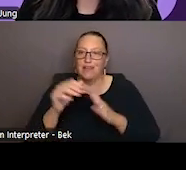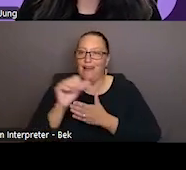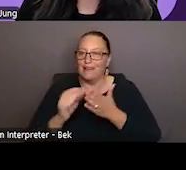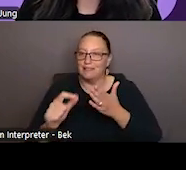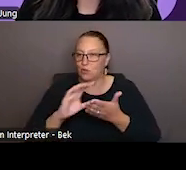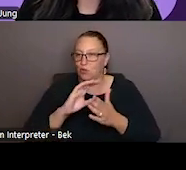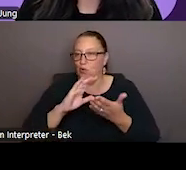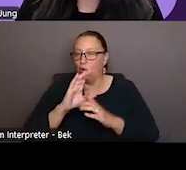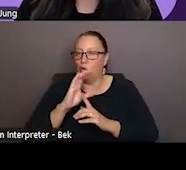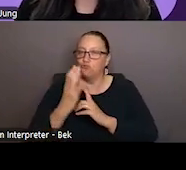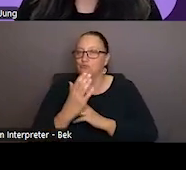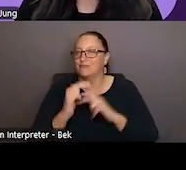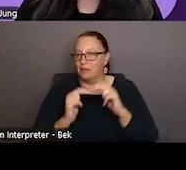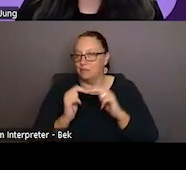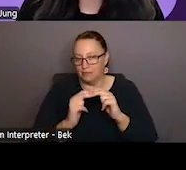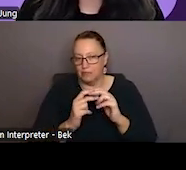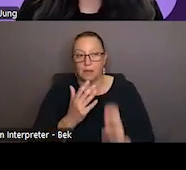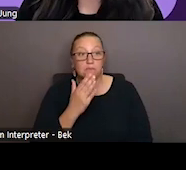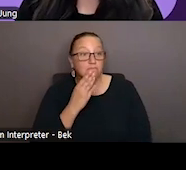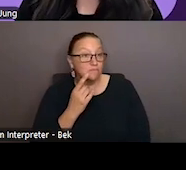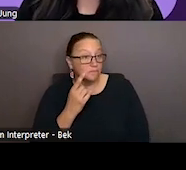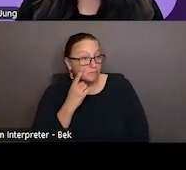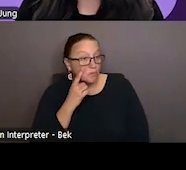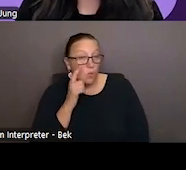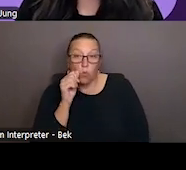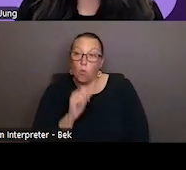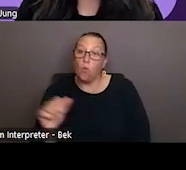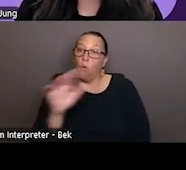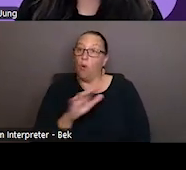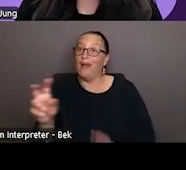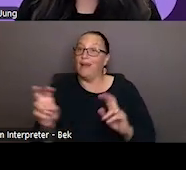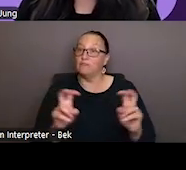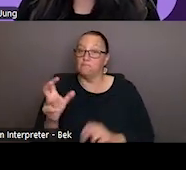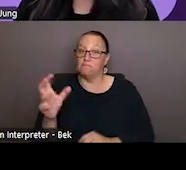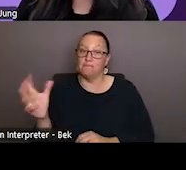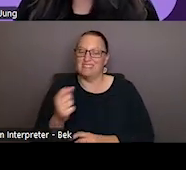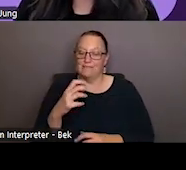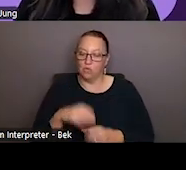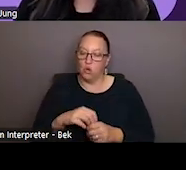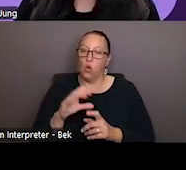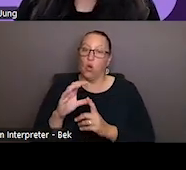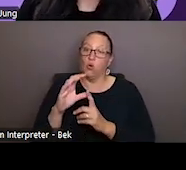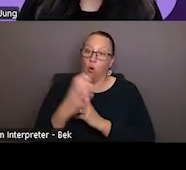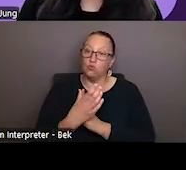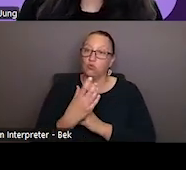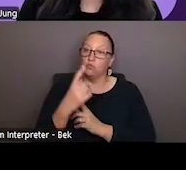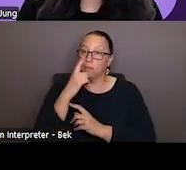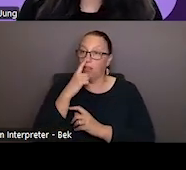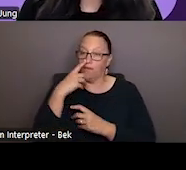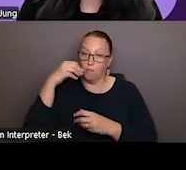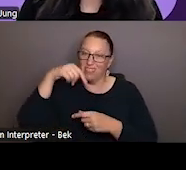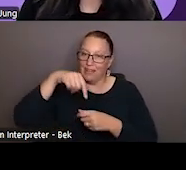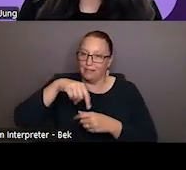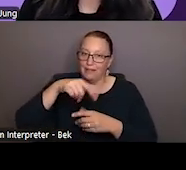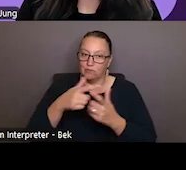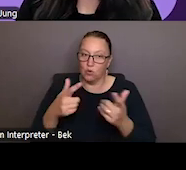development. Please note that all activities must involve cultural practitioners or